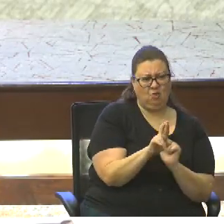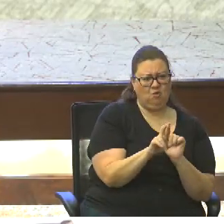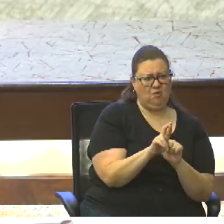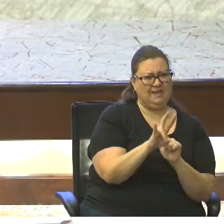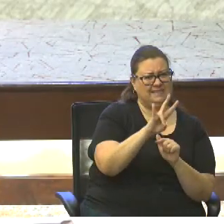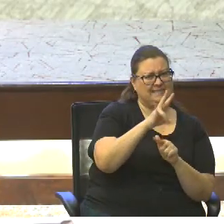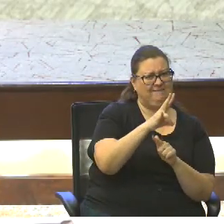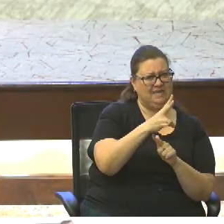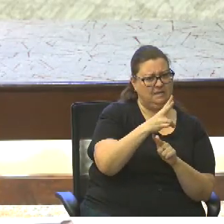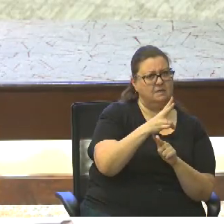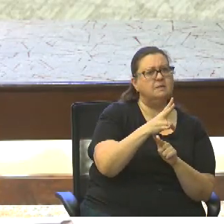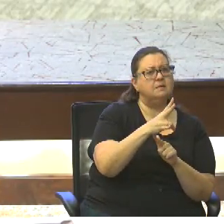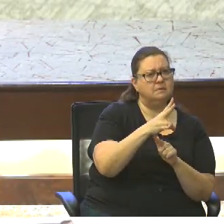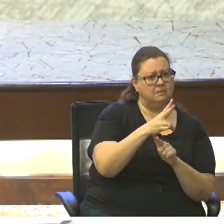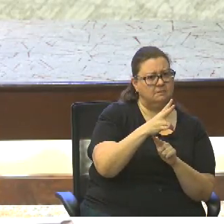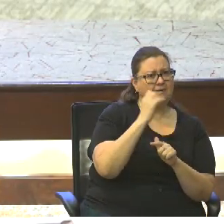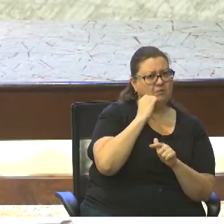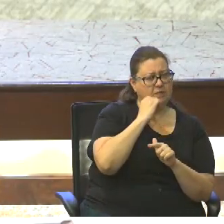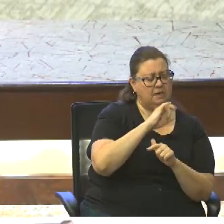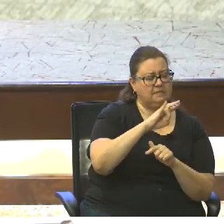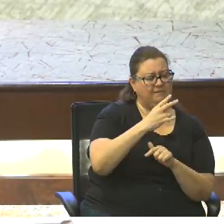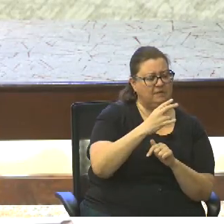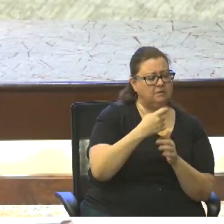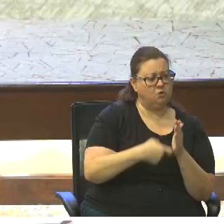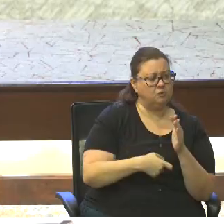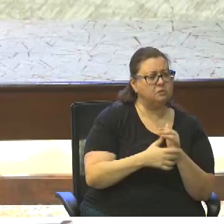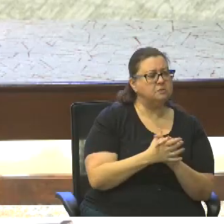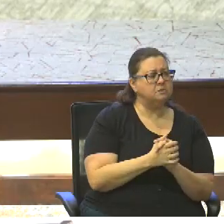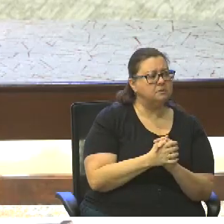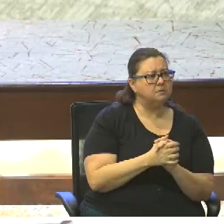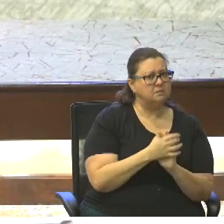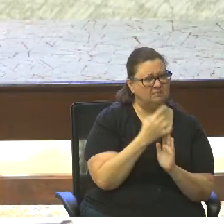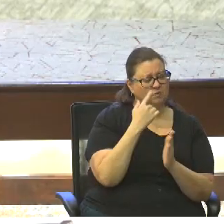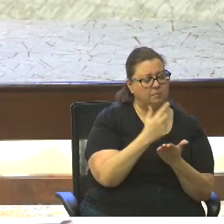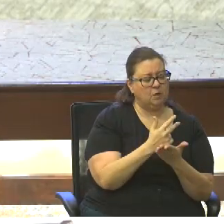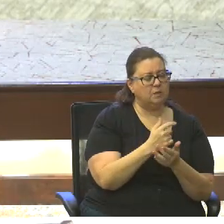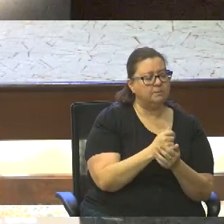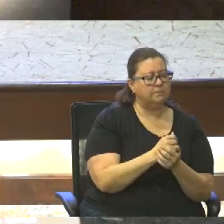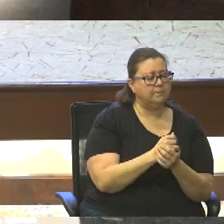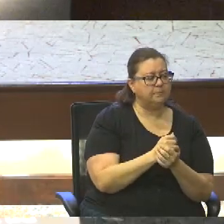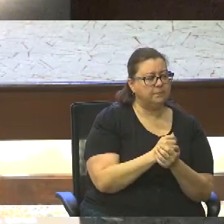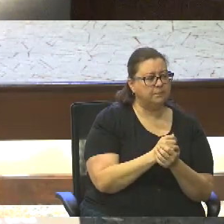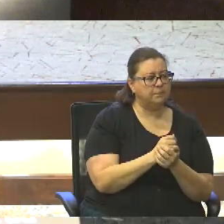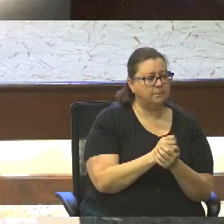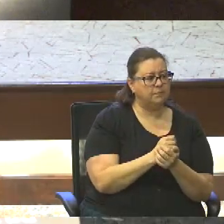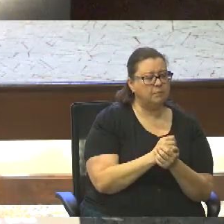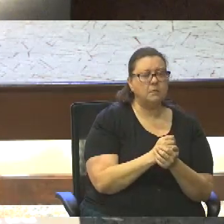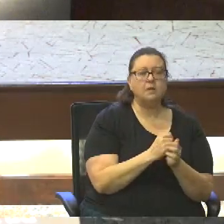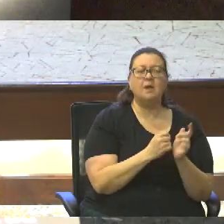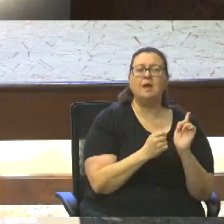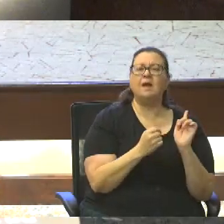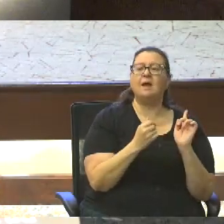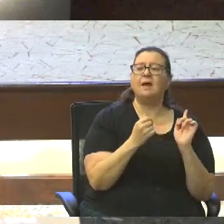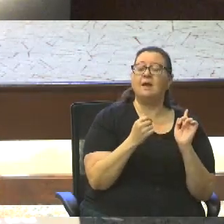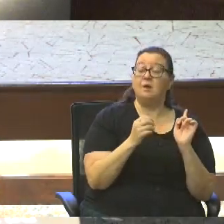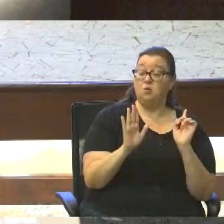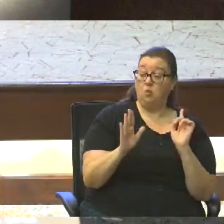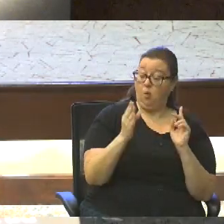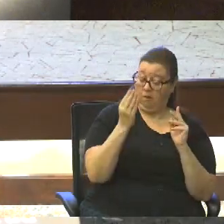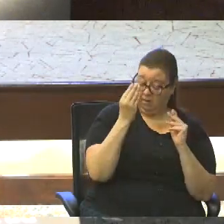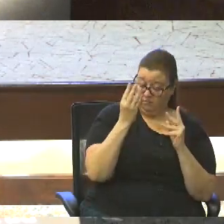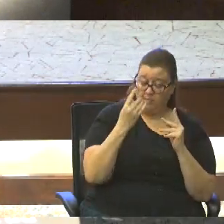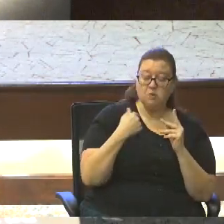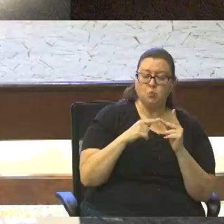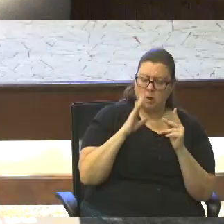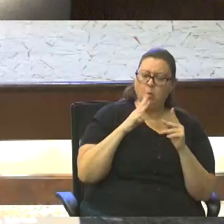at $7 a day. And I would just, again, I know we're taking this under advisement. This is a great study, and I